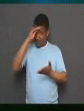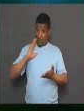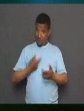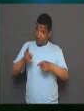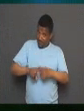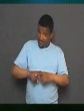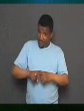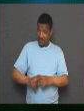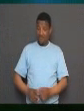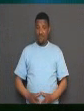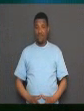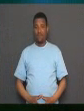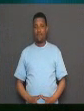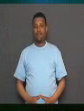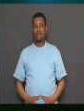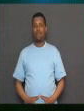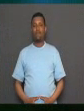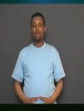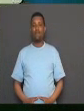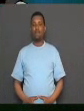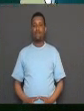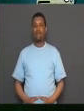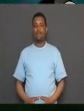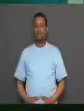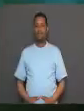Let's get back to our lesson.